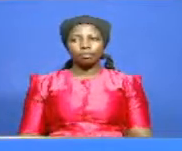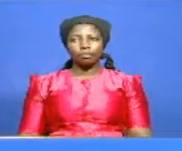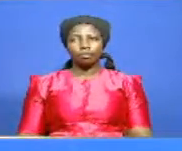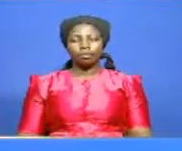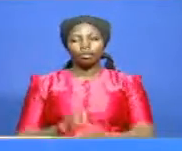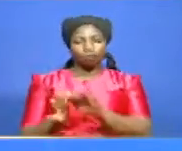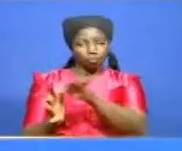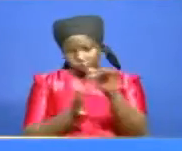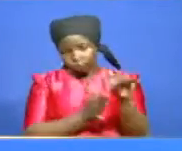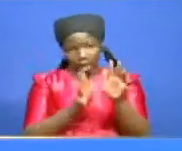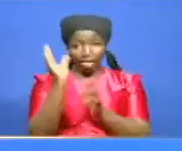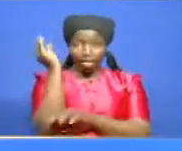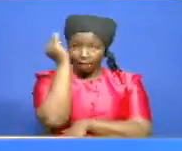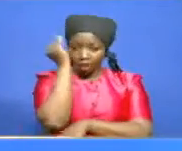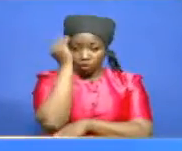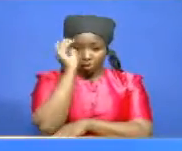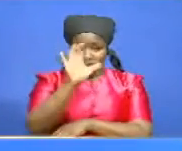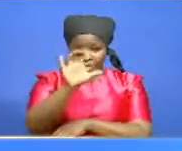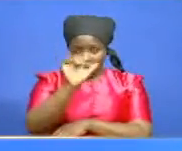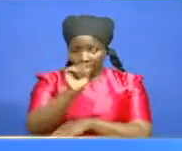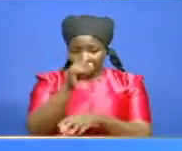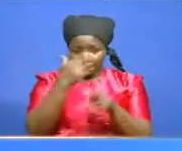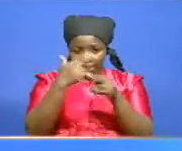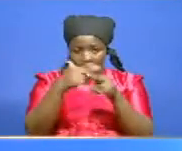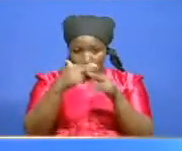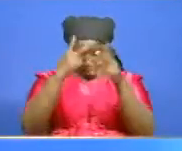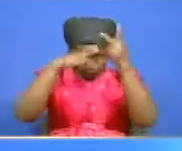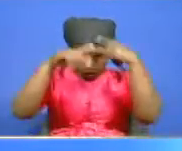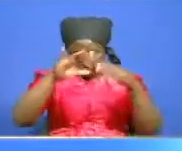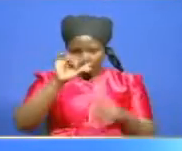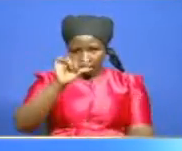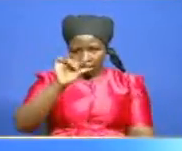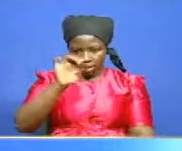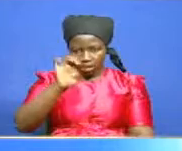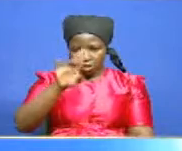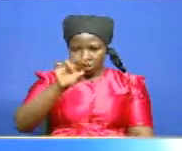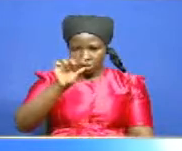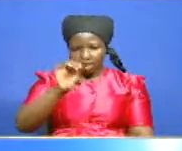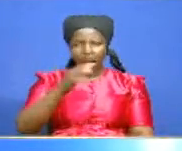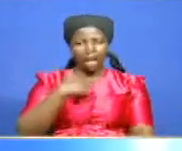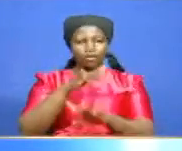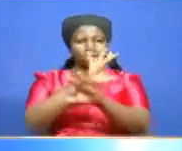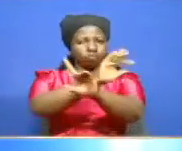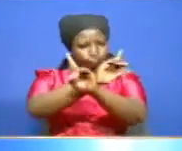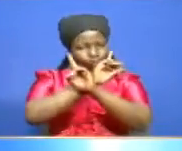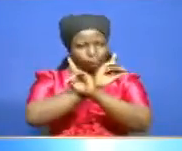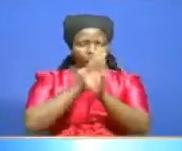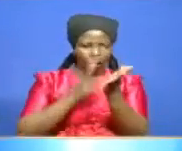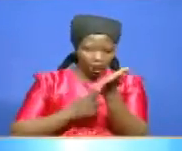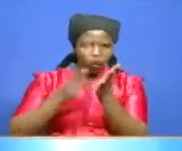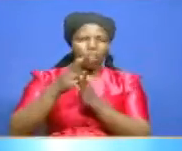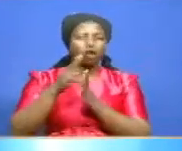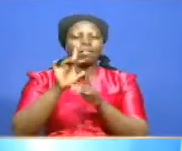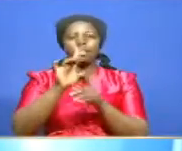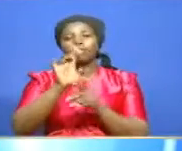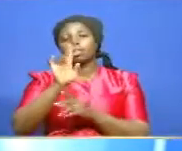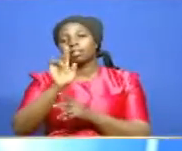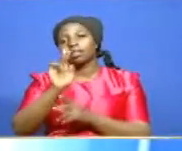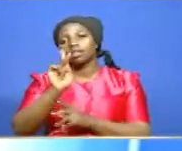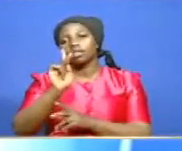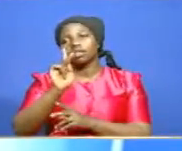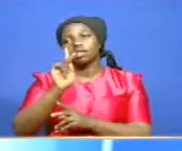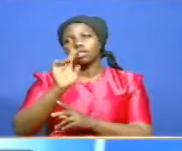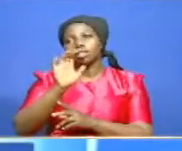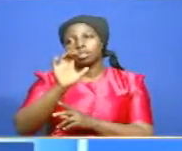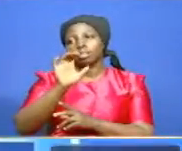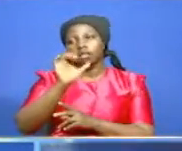In other news, Education Cabinet Secretary Professor George Magoha has defended the integrity of the Kenya Certificate